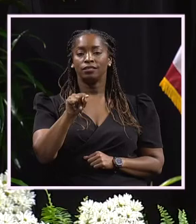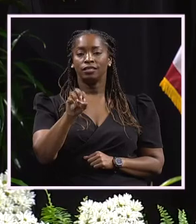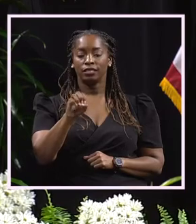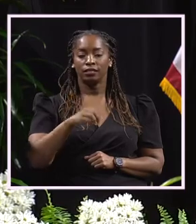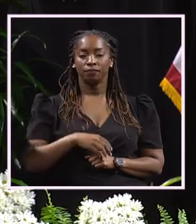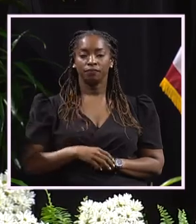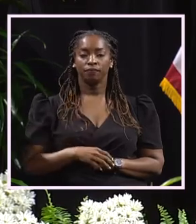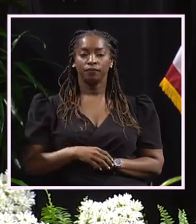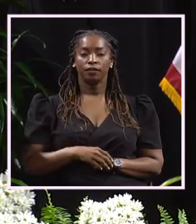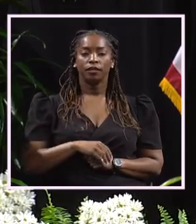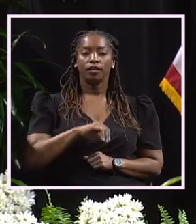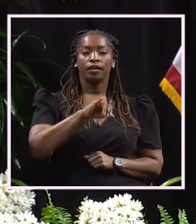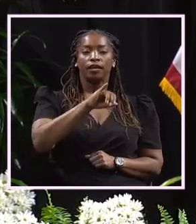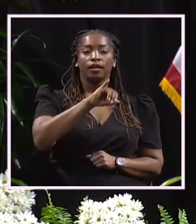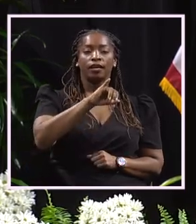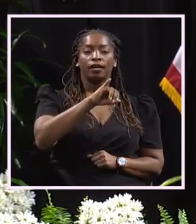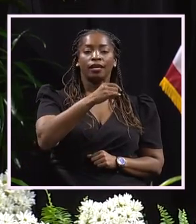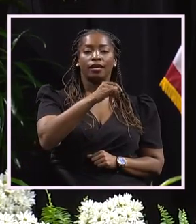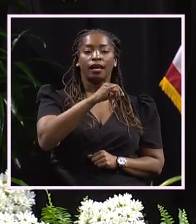Jared G. Smith.